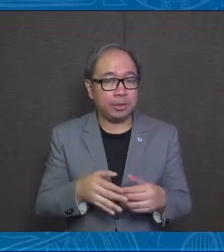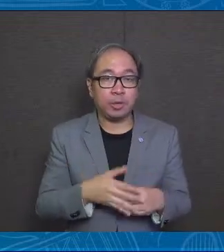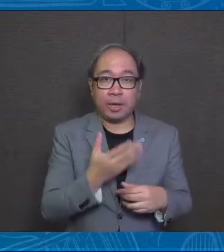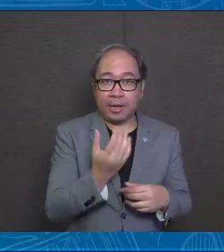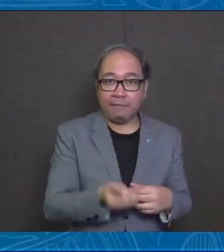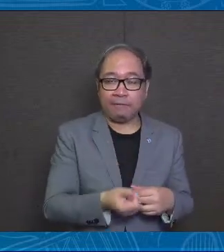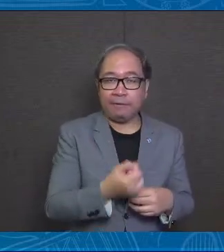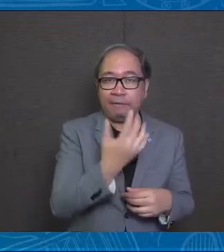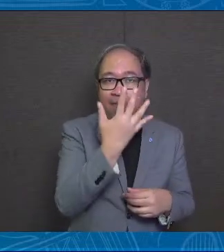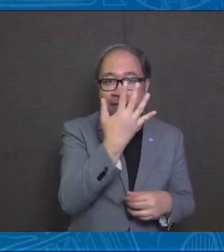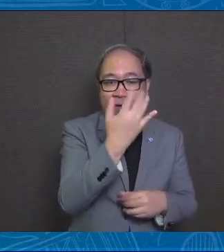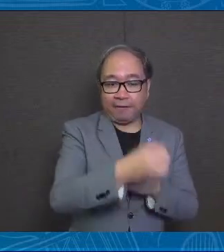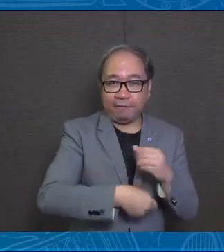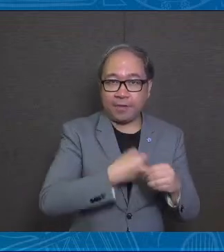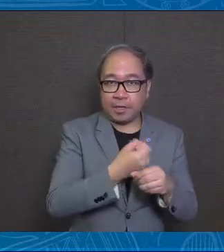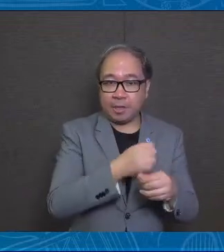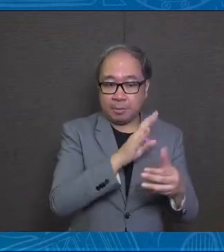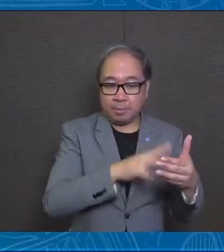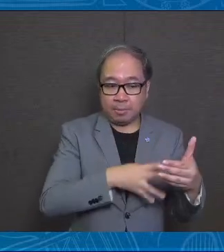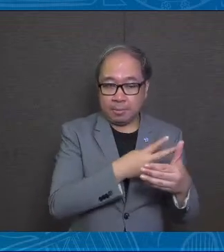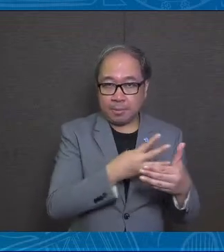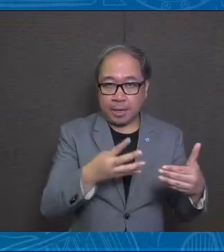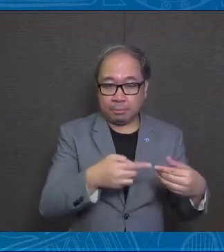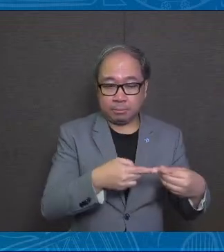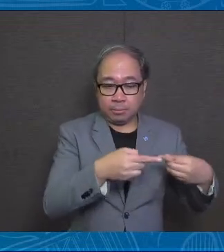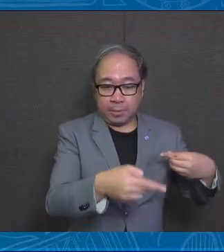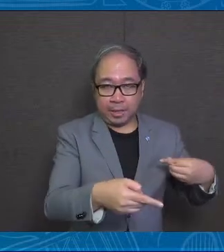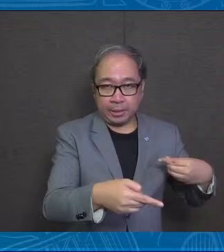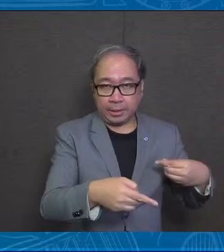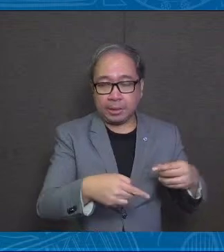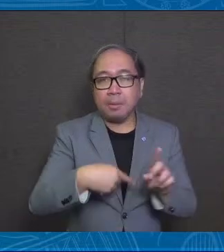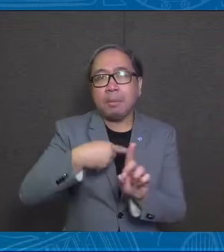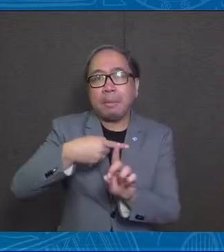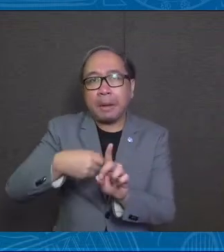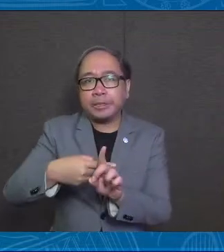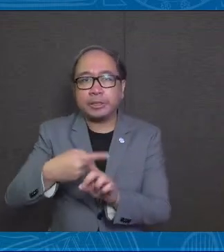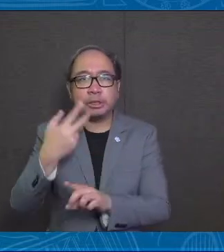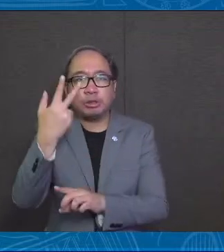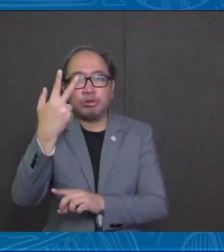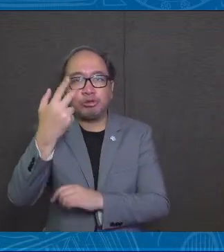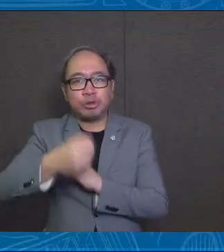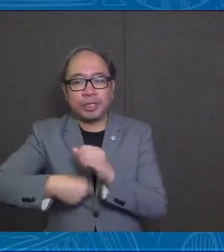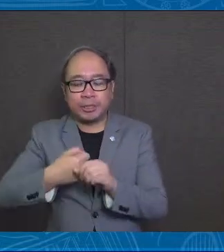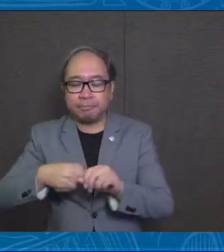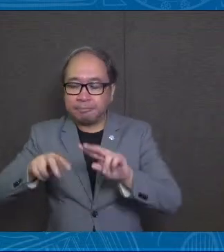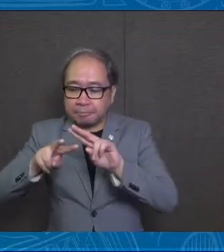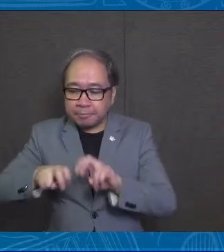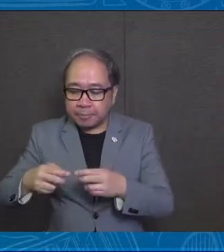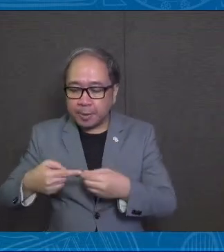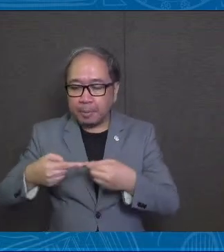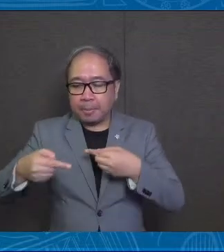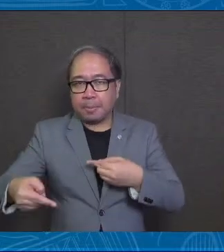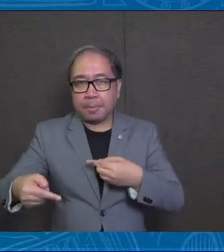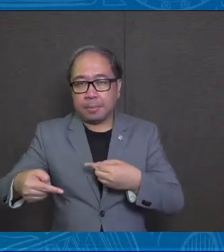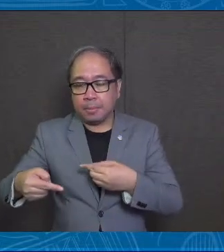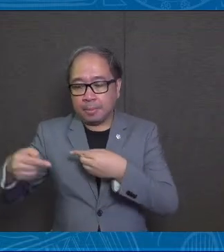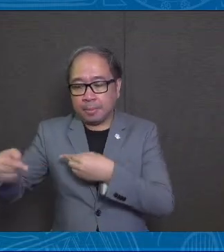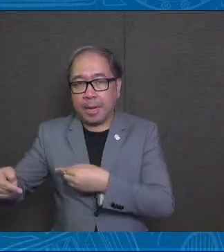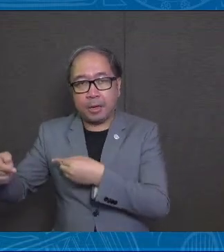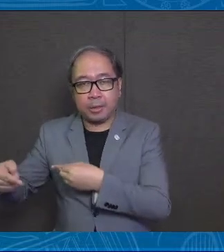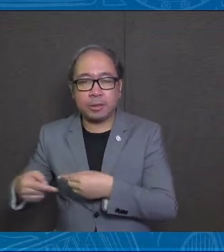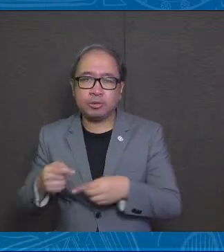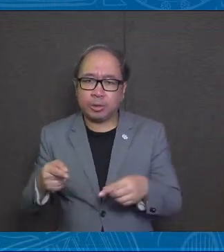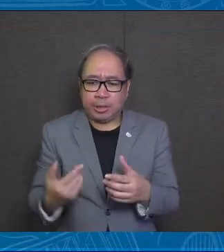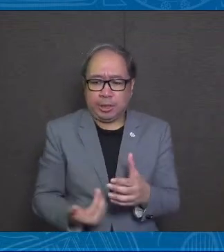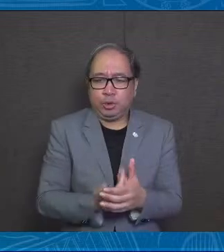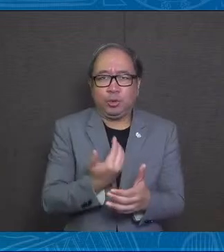plan and also 3 years and annual. So this is a new fiscal